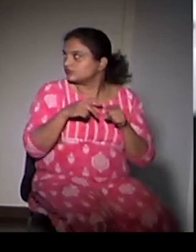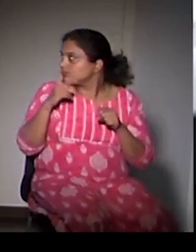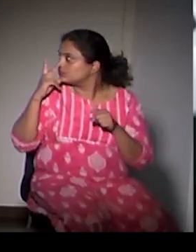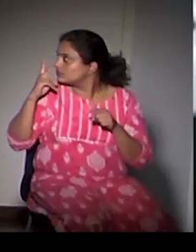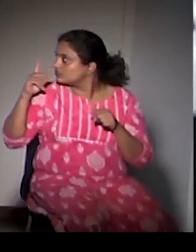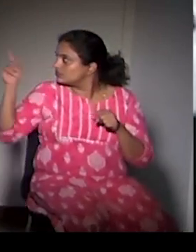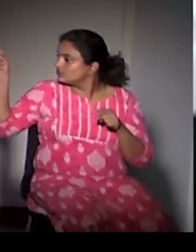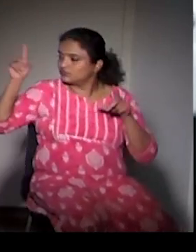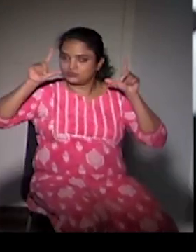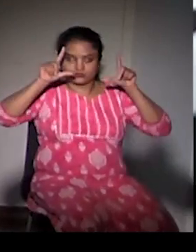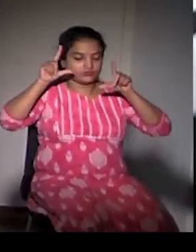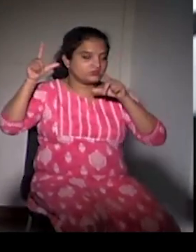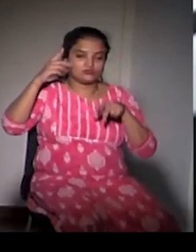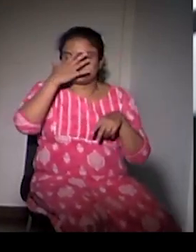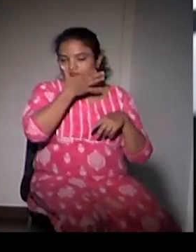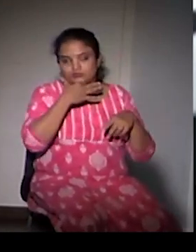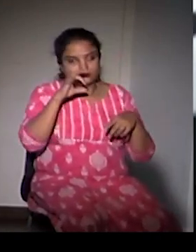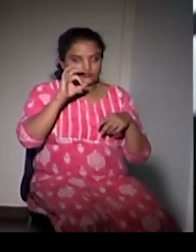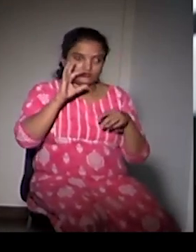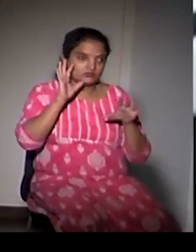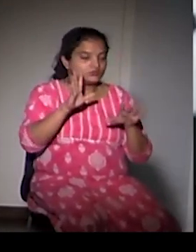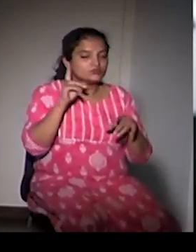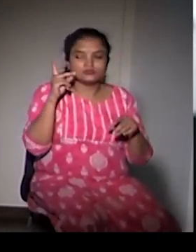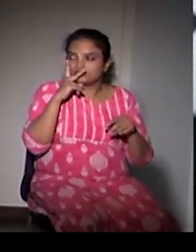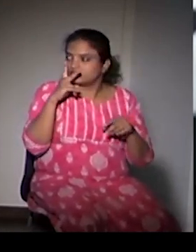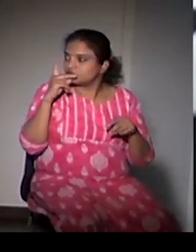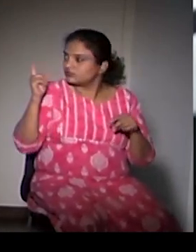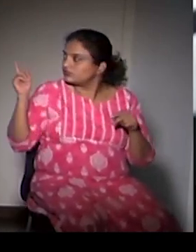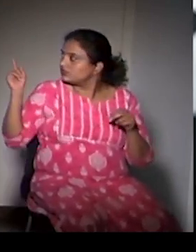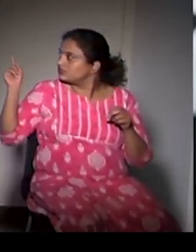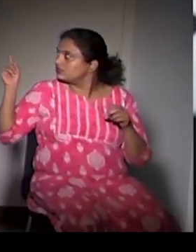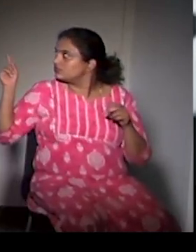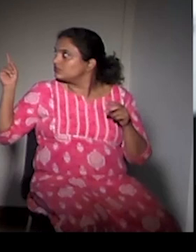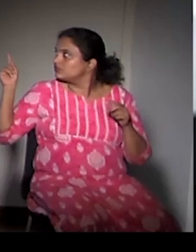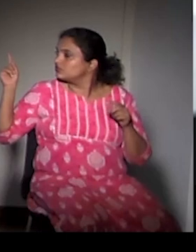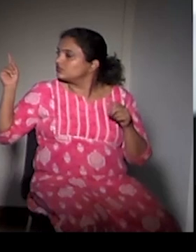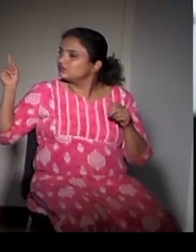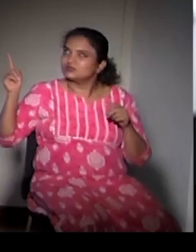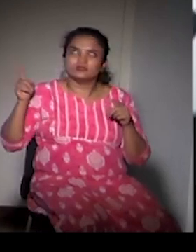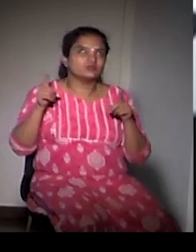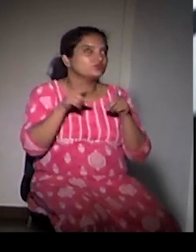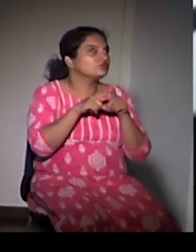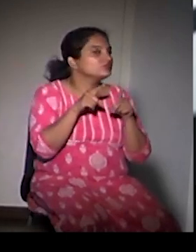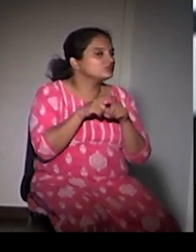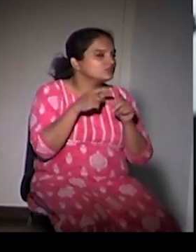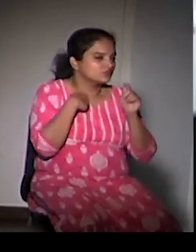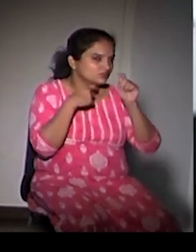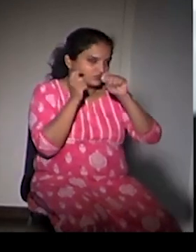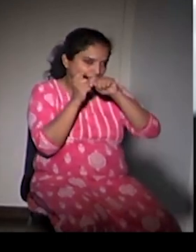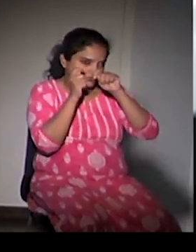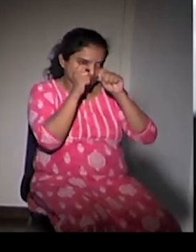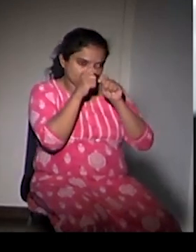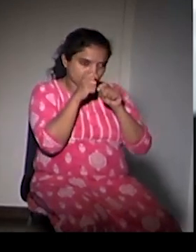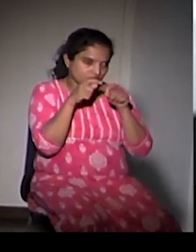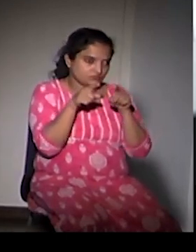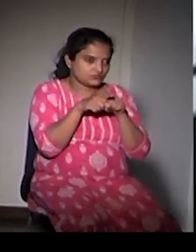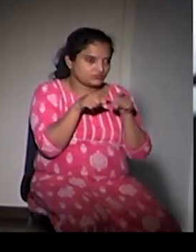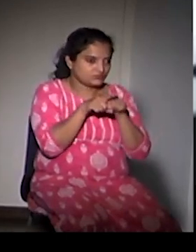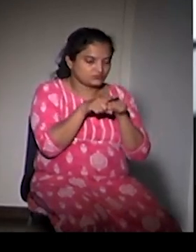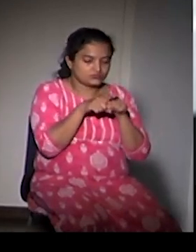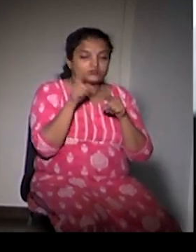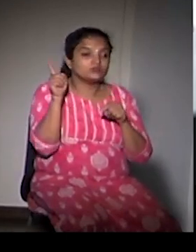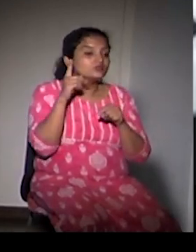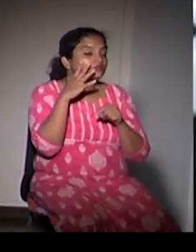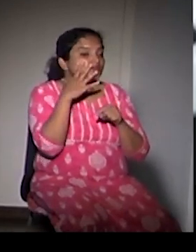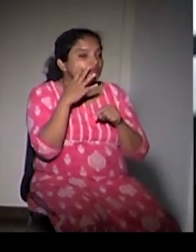but quite, when you get up close, you see they're quite, not sort of very detailed, but they're the important thing is